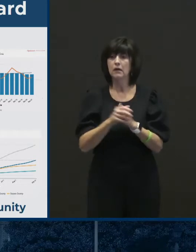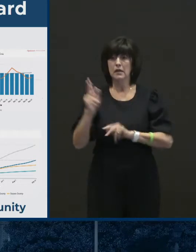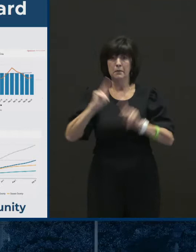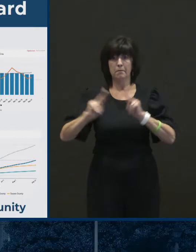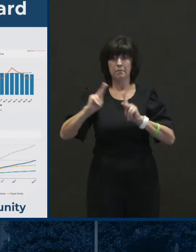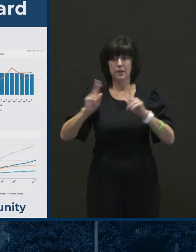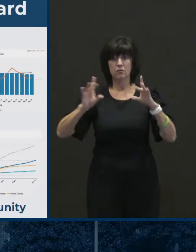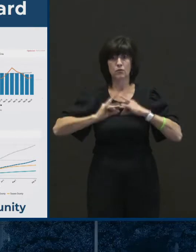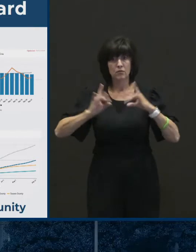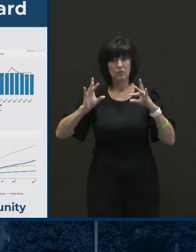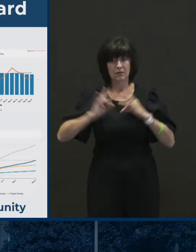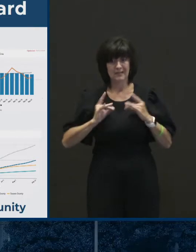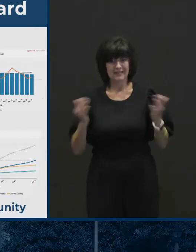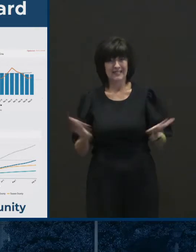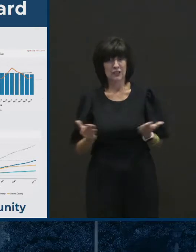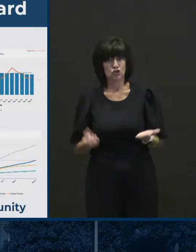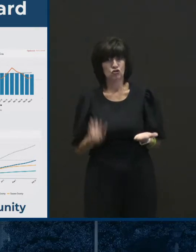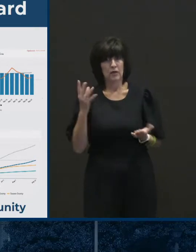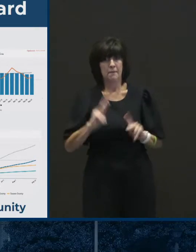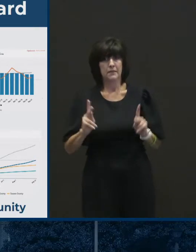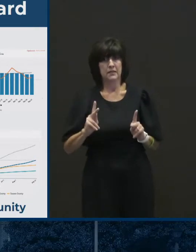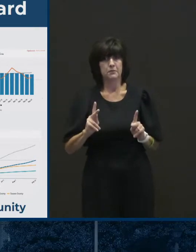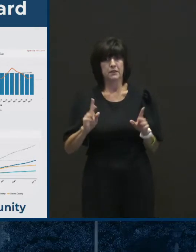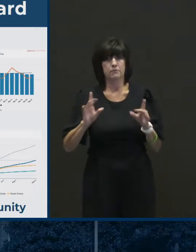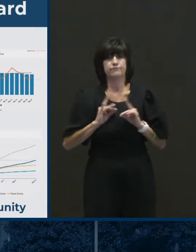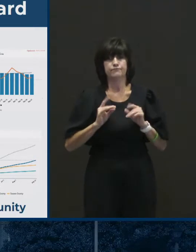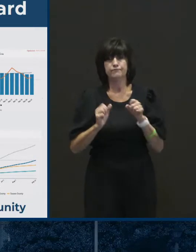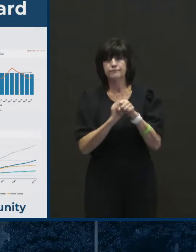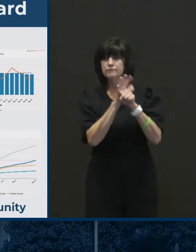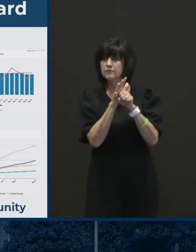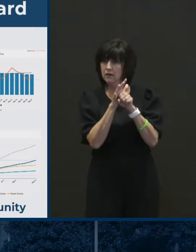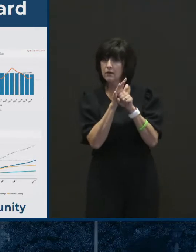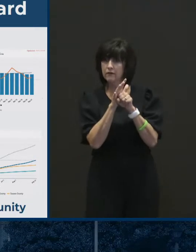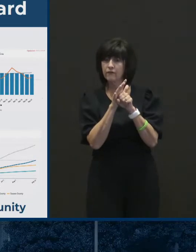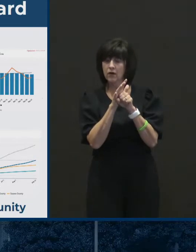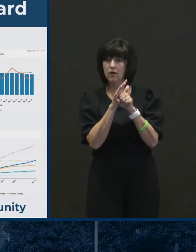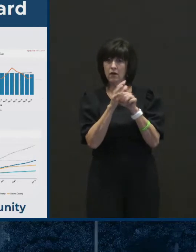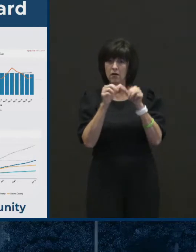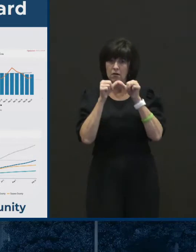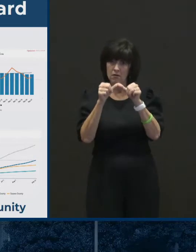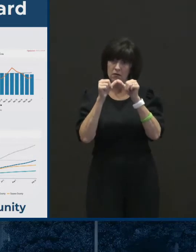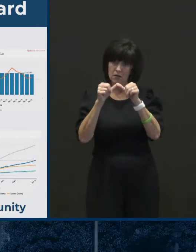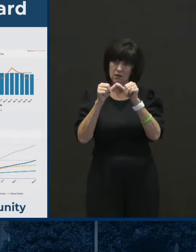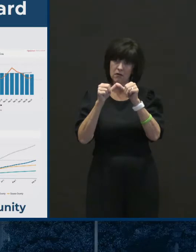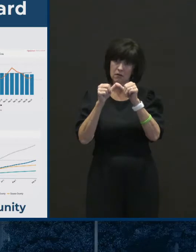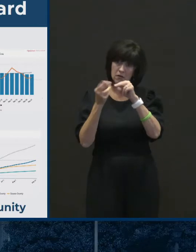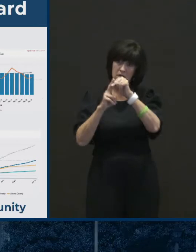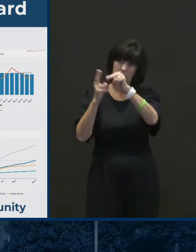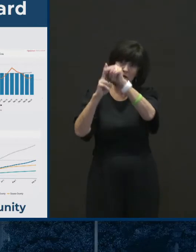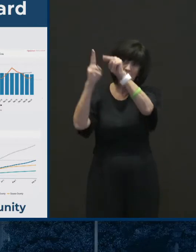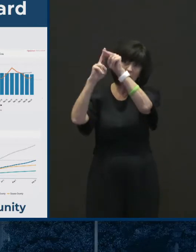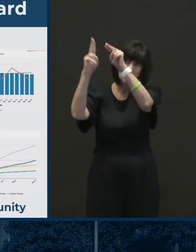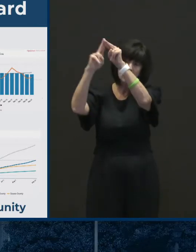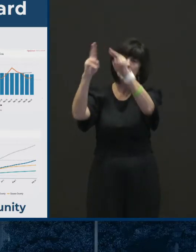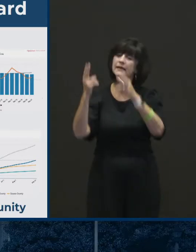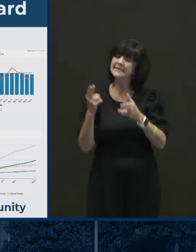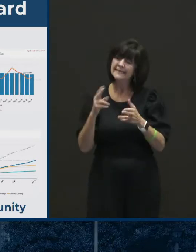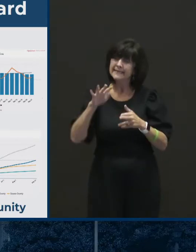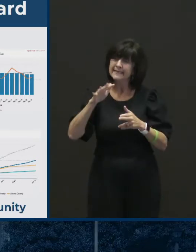here on the 14-day view is flat, but that's flat above 5%. We want it to be